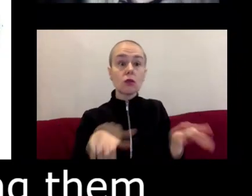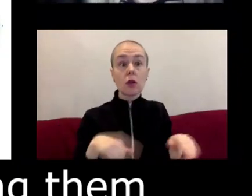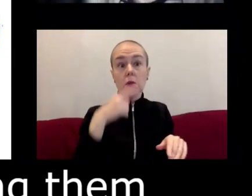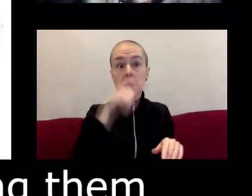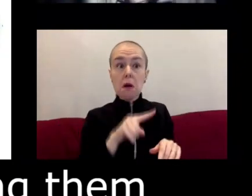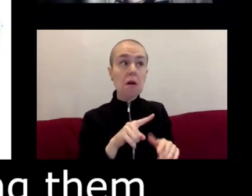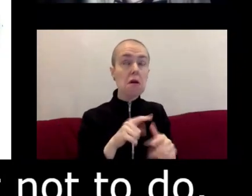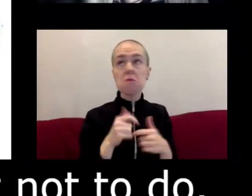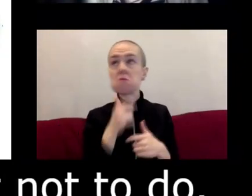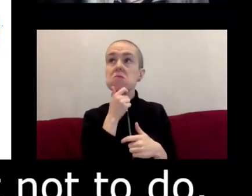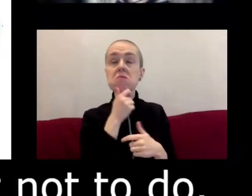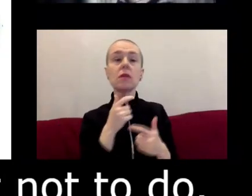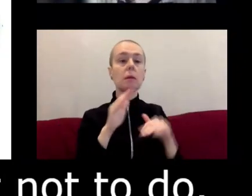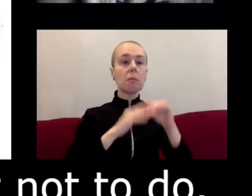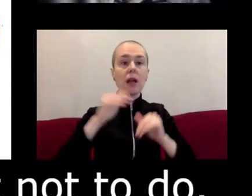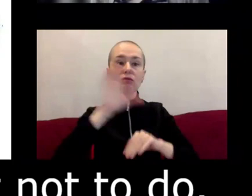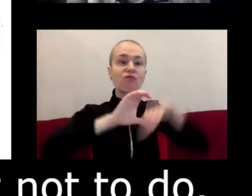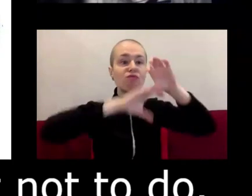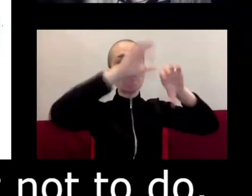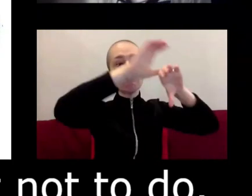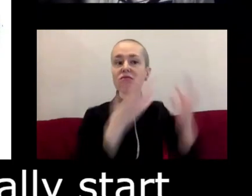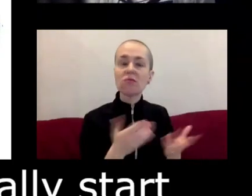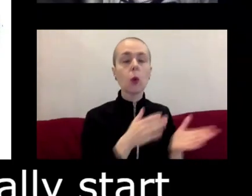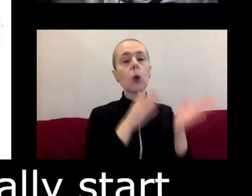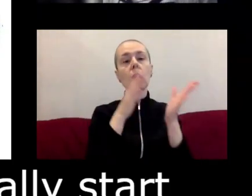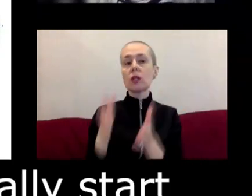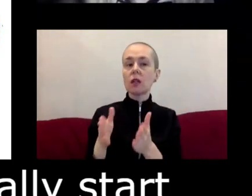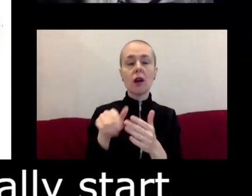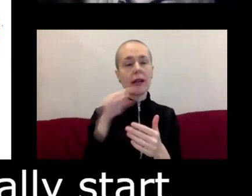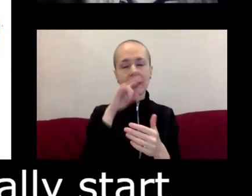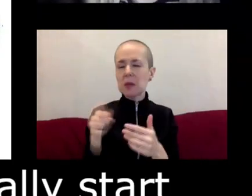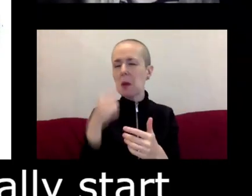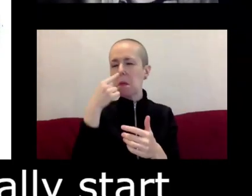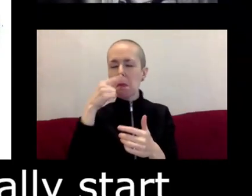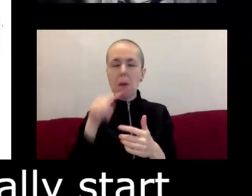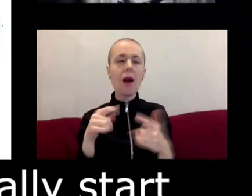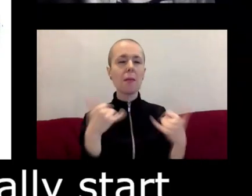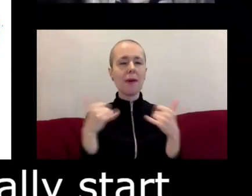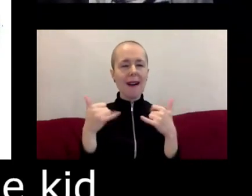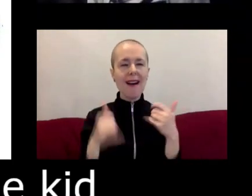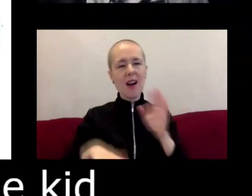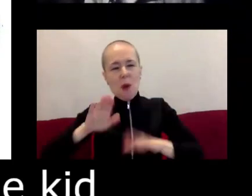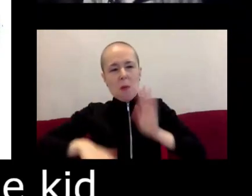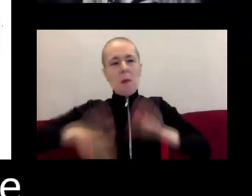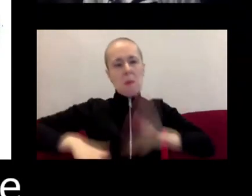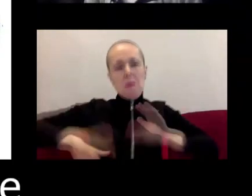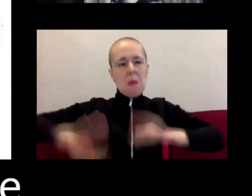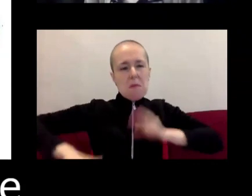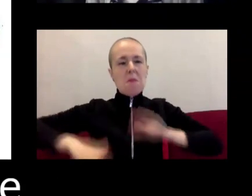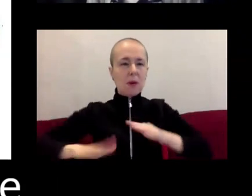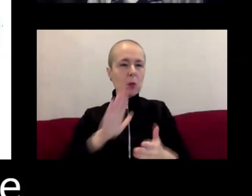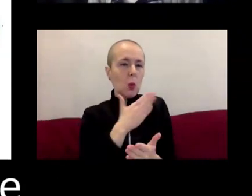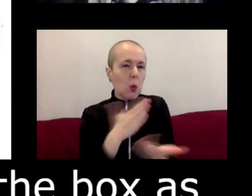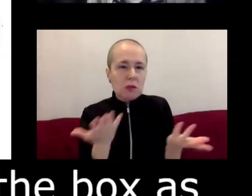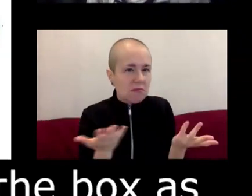to build with it, or some kid might like try to like make some instrument, might use the box as a drum, or some